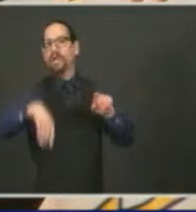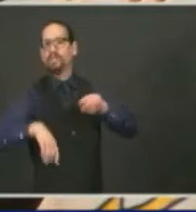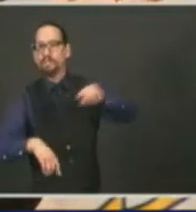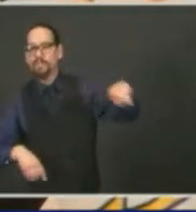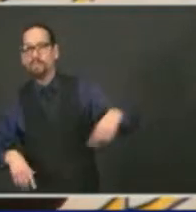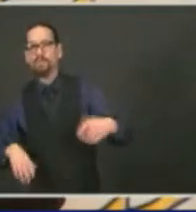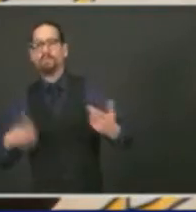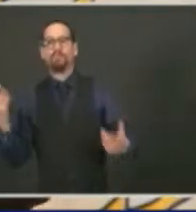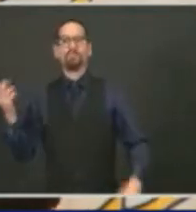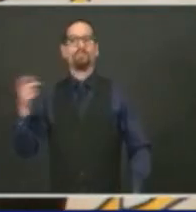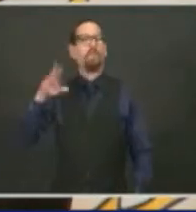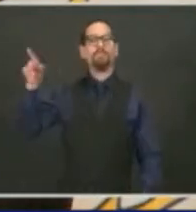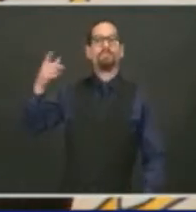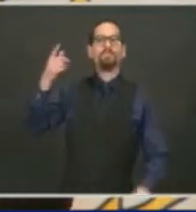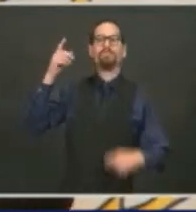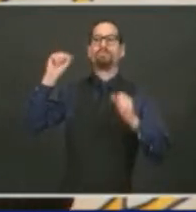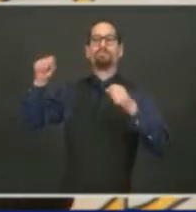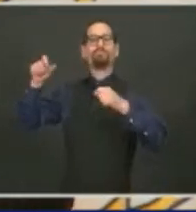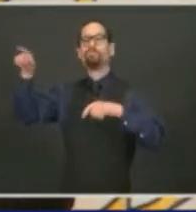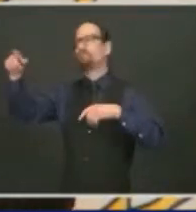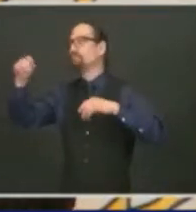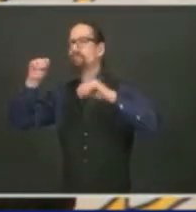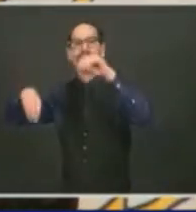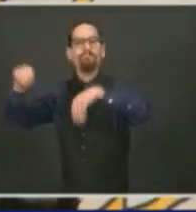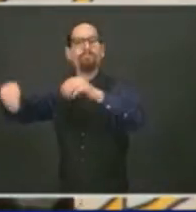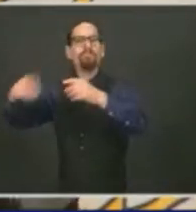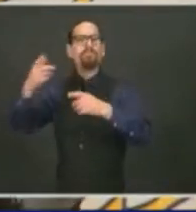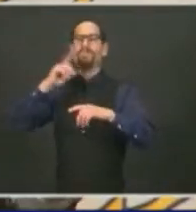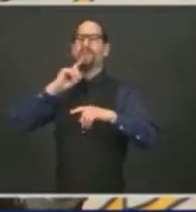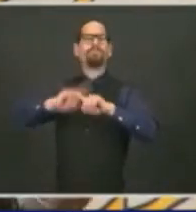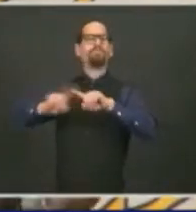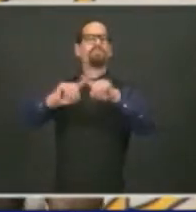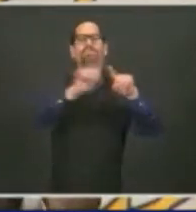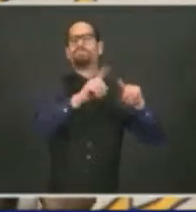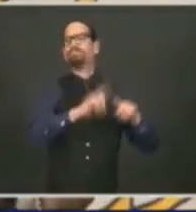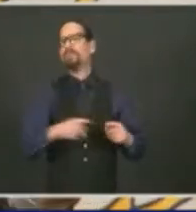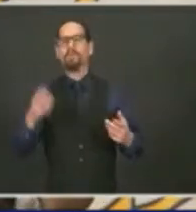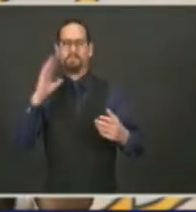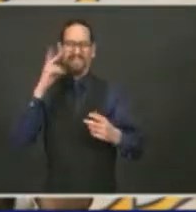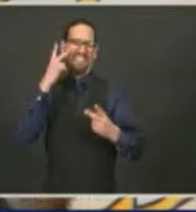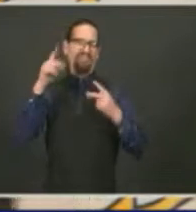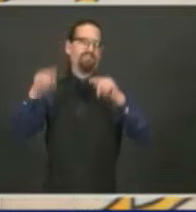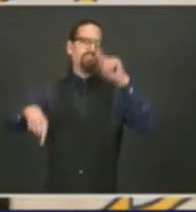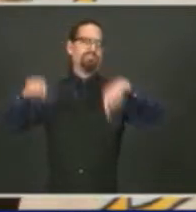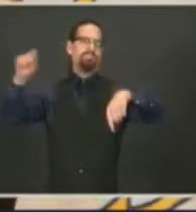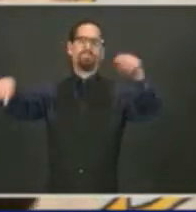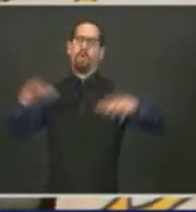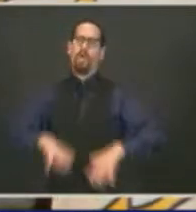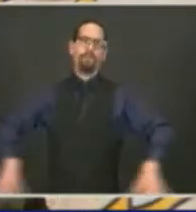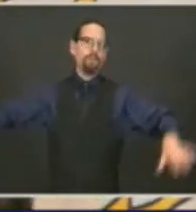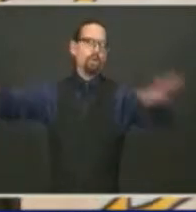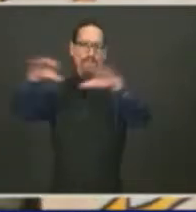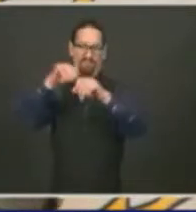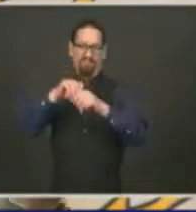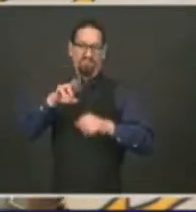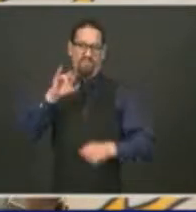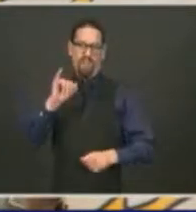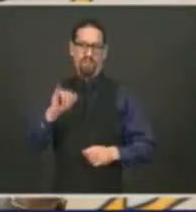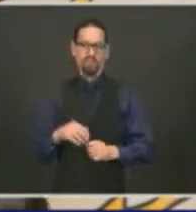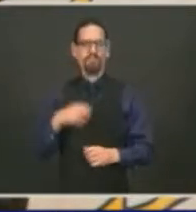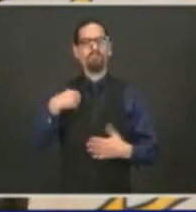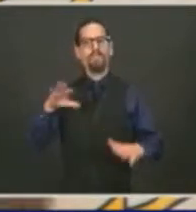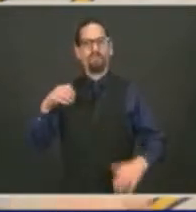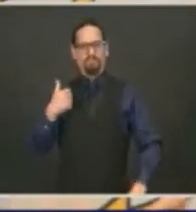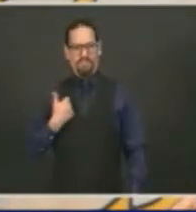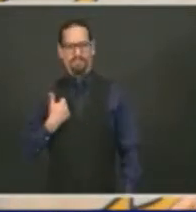display and you're offered a test. I'd ask you to do it. Do it. I've done it dozens of times. It's not going to